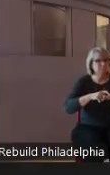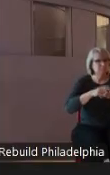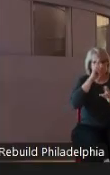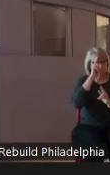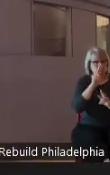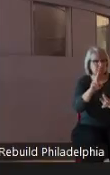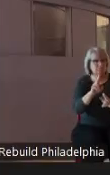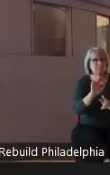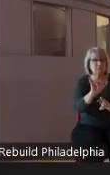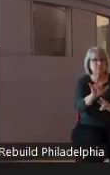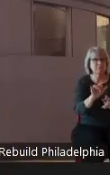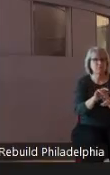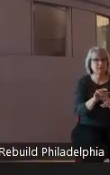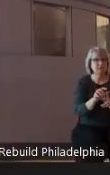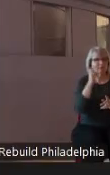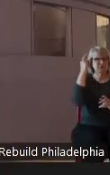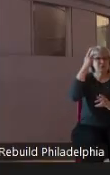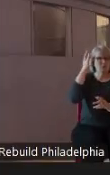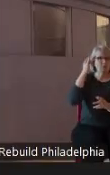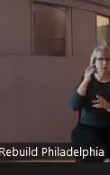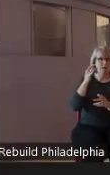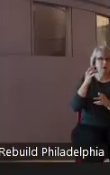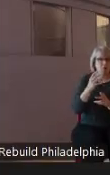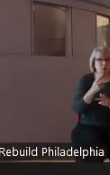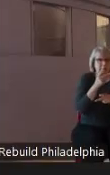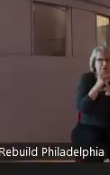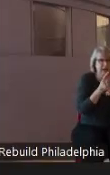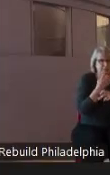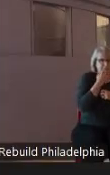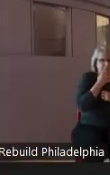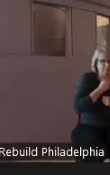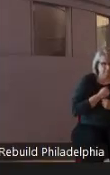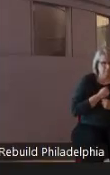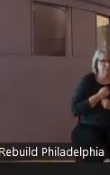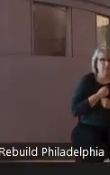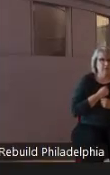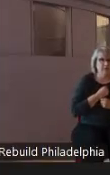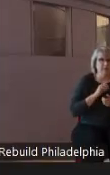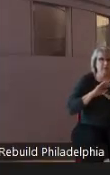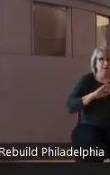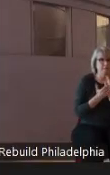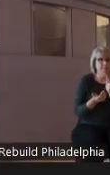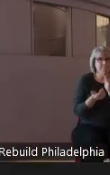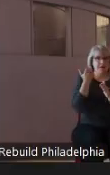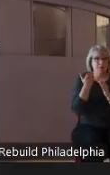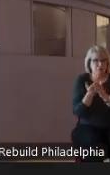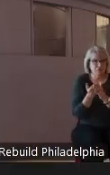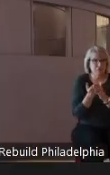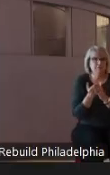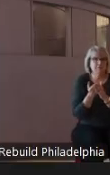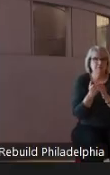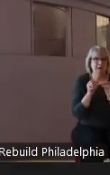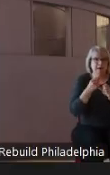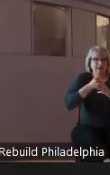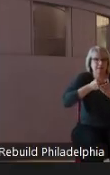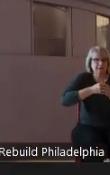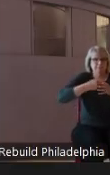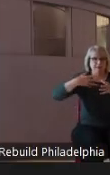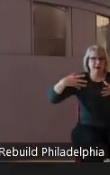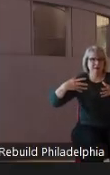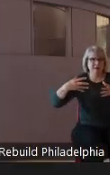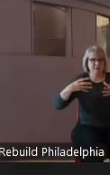case for really preserving, modernizing, and expanding the existing Carousel House. The